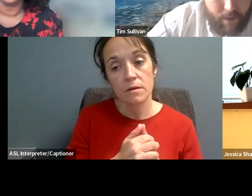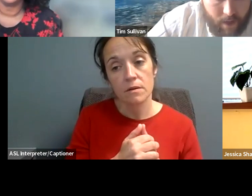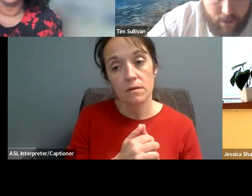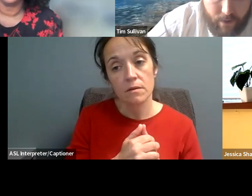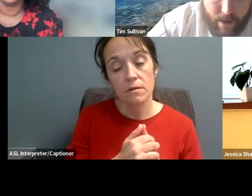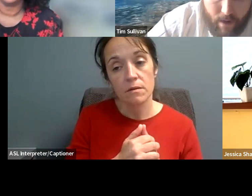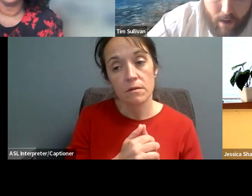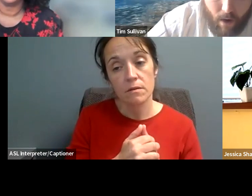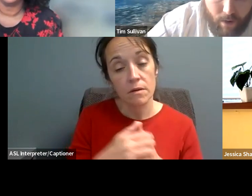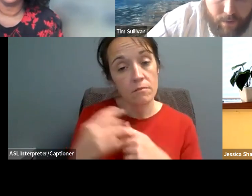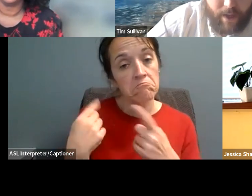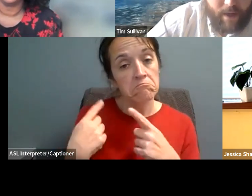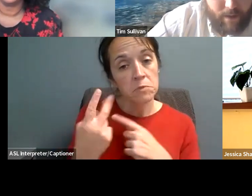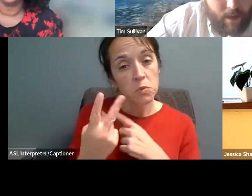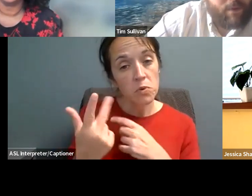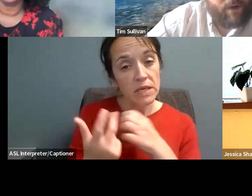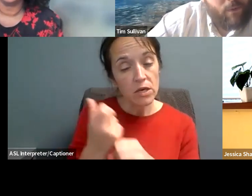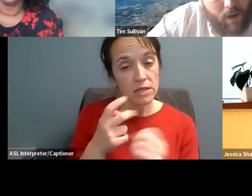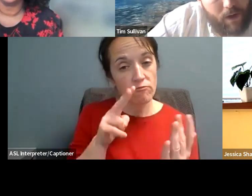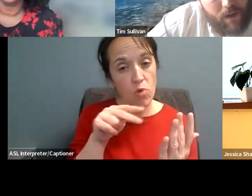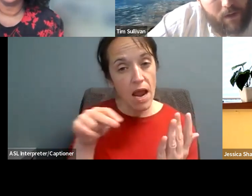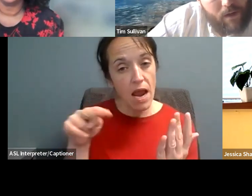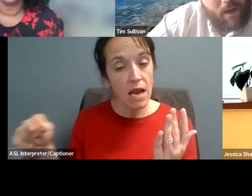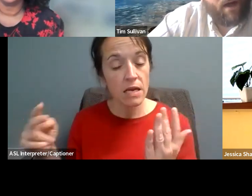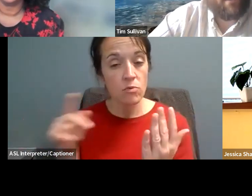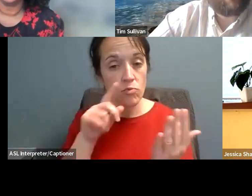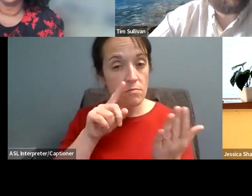universities around the country are doing exemplary work.